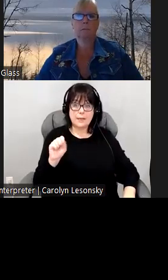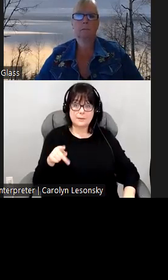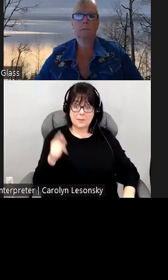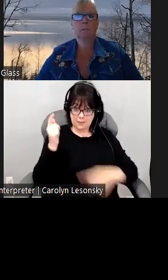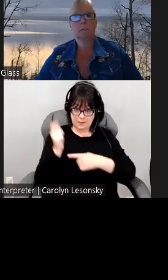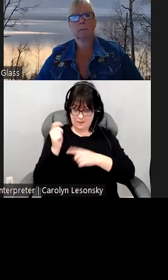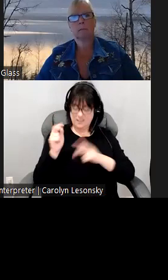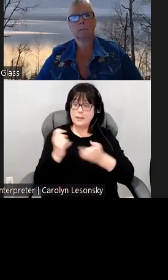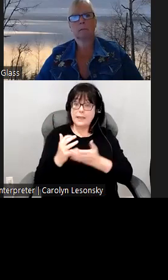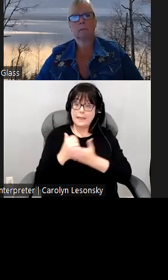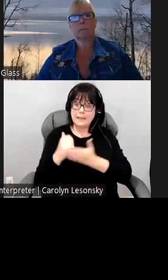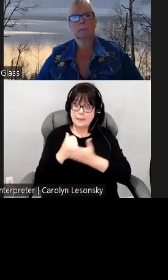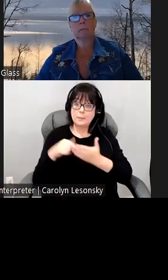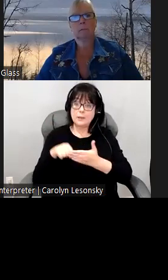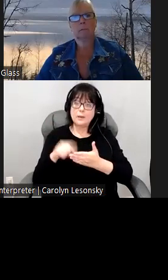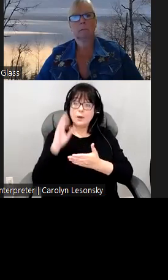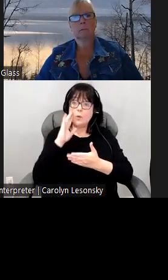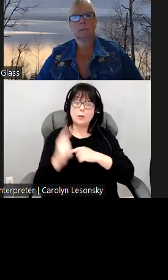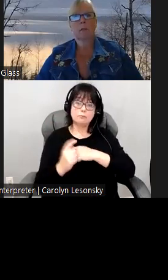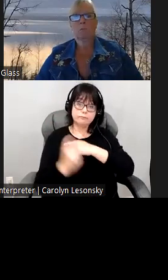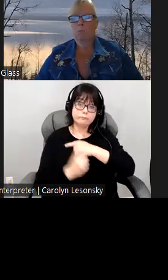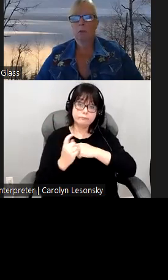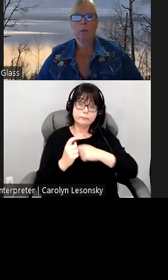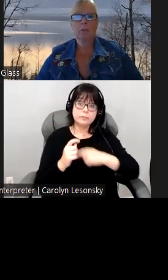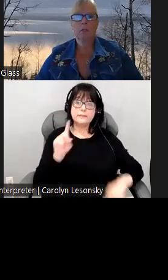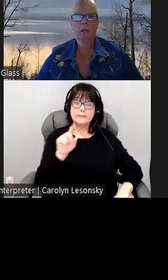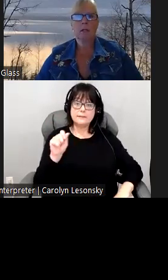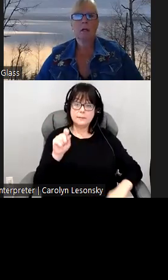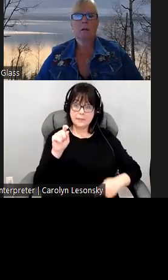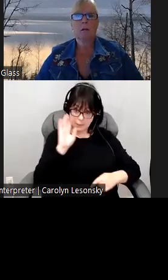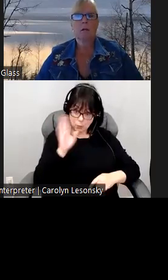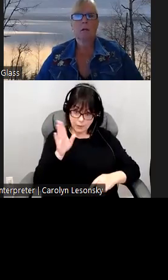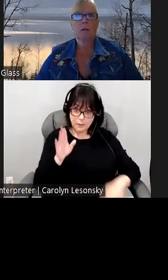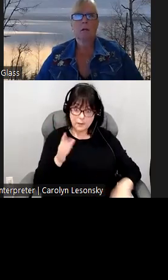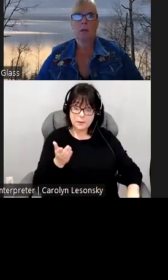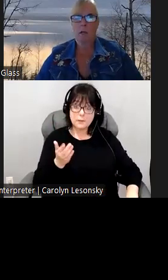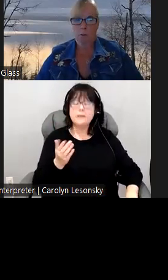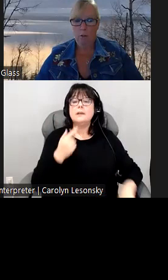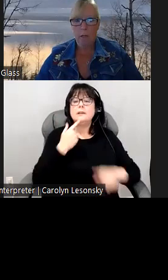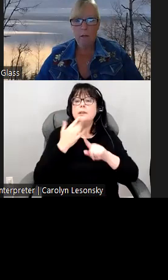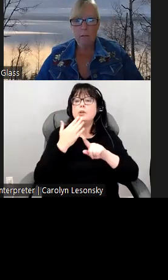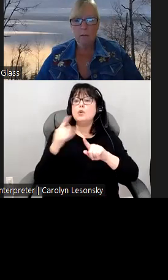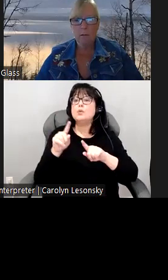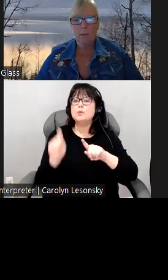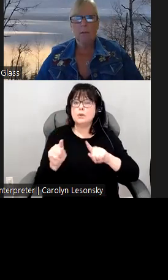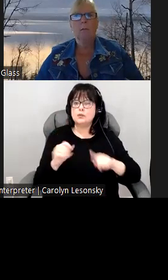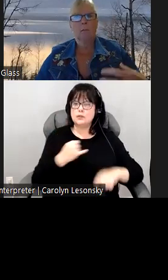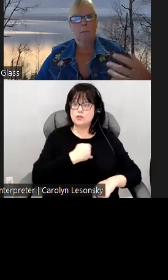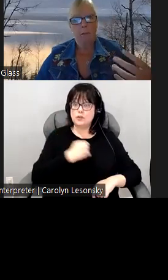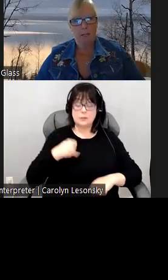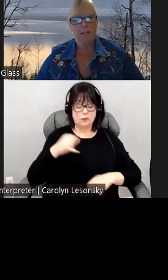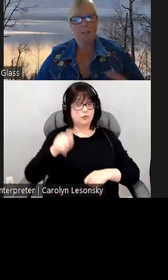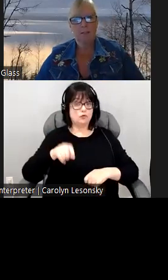the person with disability ticked off? Good question, Janet. They should.